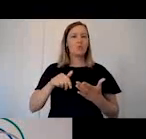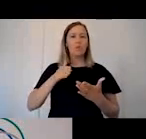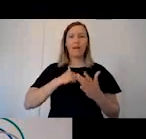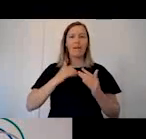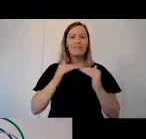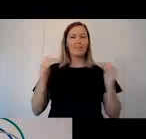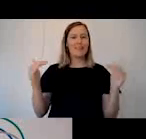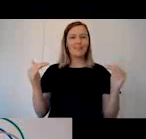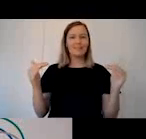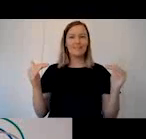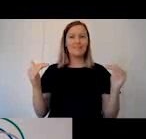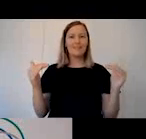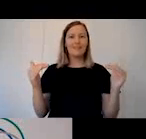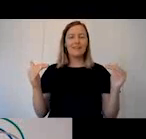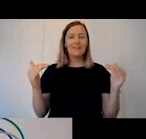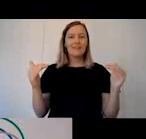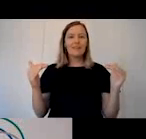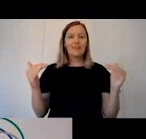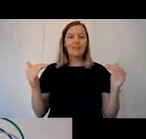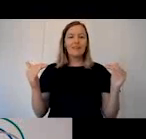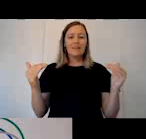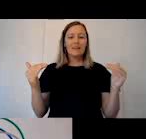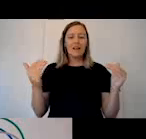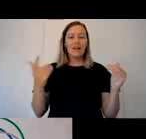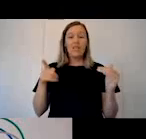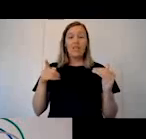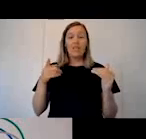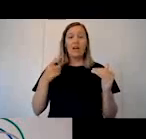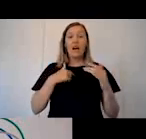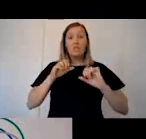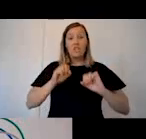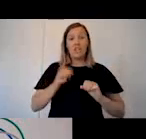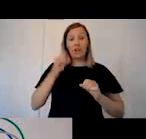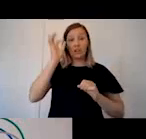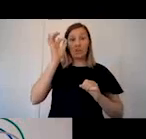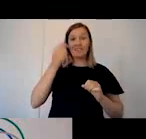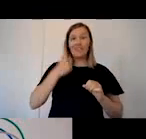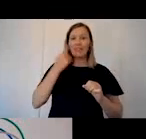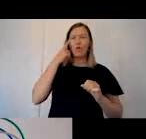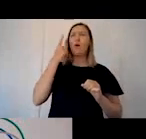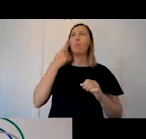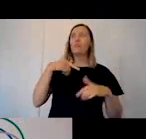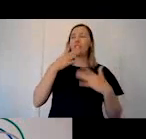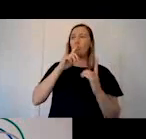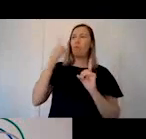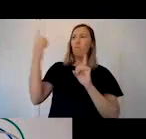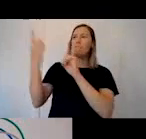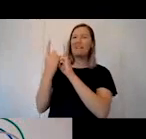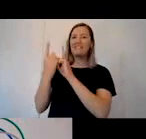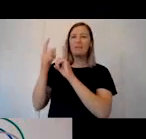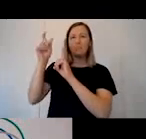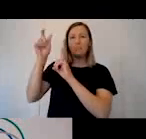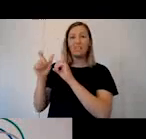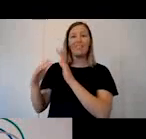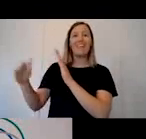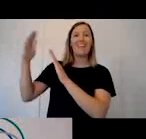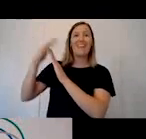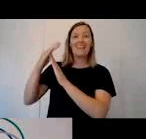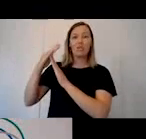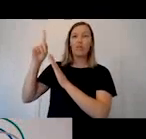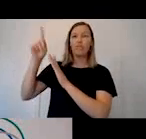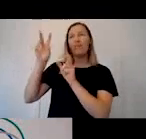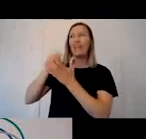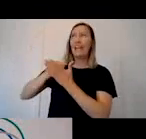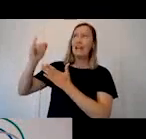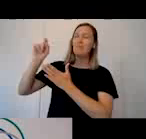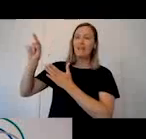we all talked. I was the chair of the committee, and I said one day, well, I'm going to go and see him. And we met this guy who was the head of the enemy. And